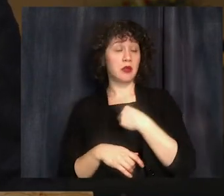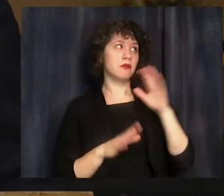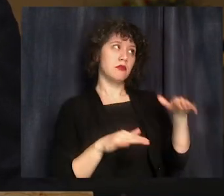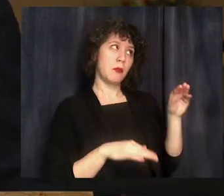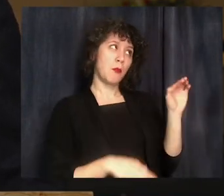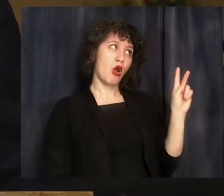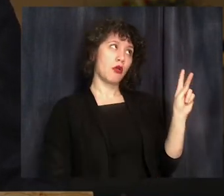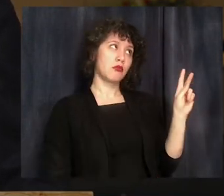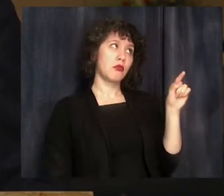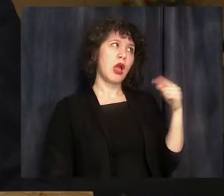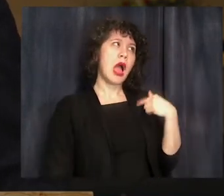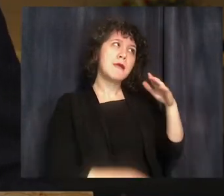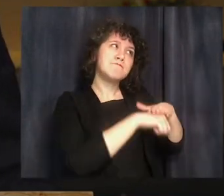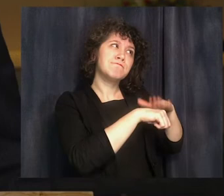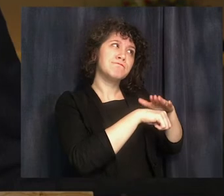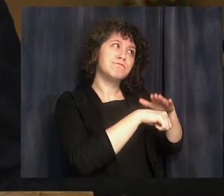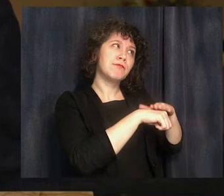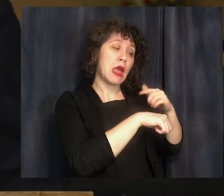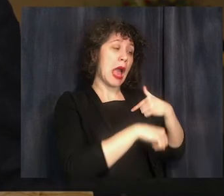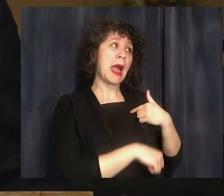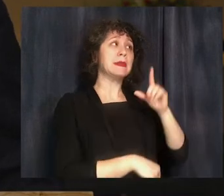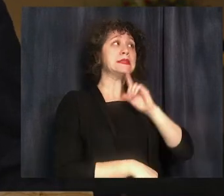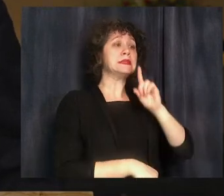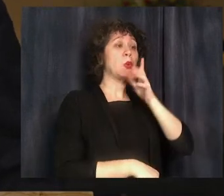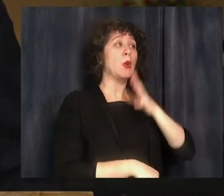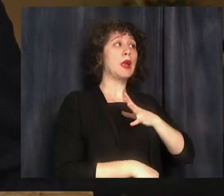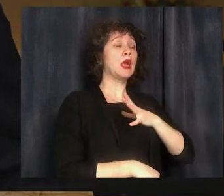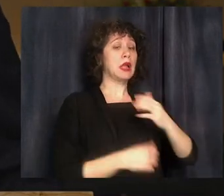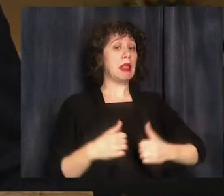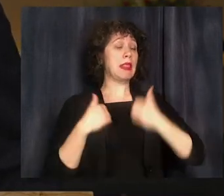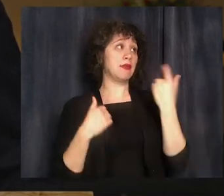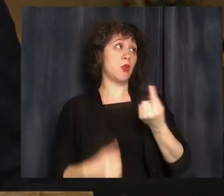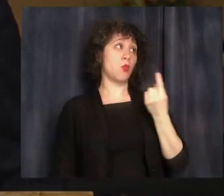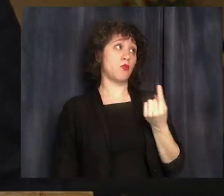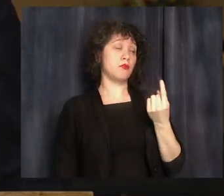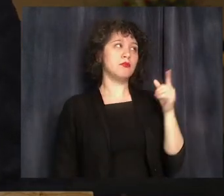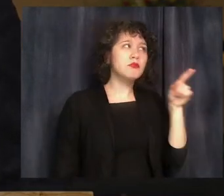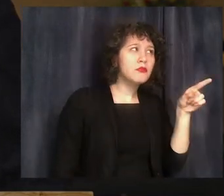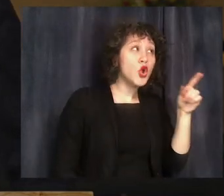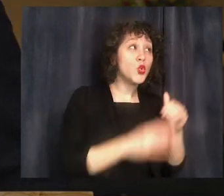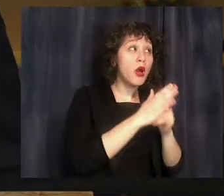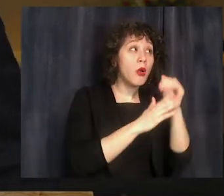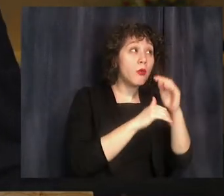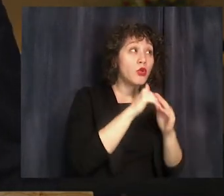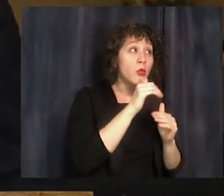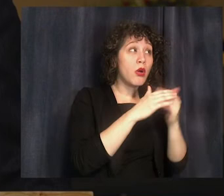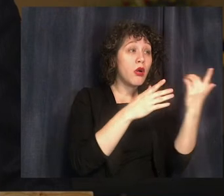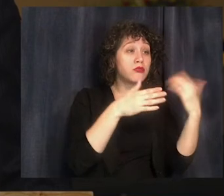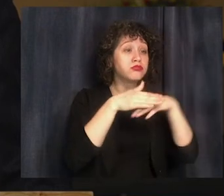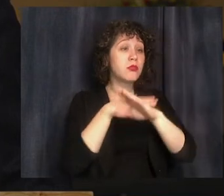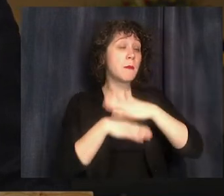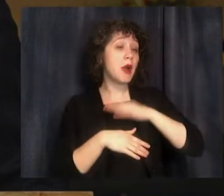Mark, I should probably warn you, I'm a single woman living on my own. Are you going to be comfortable being in